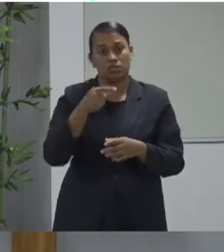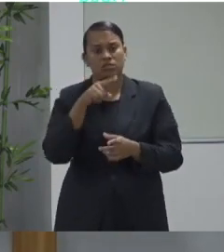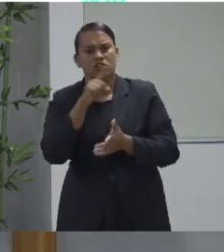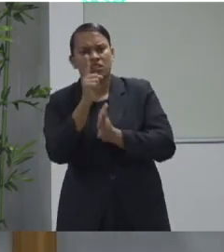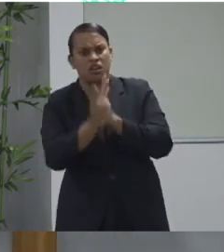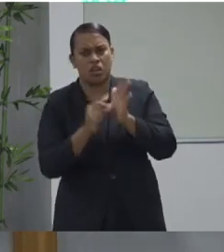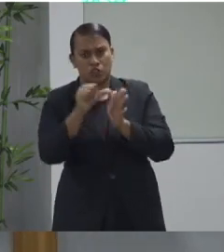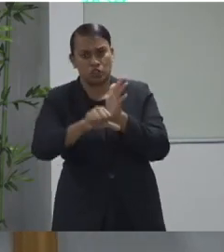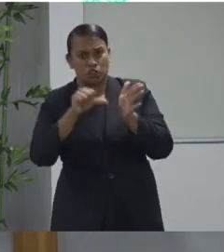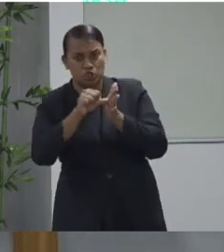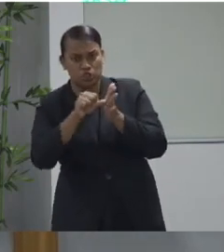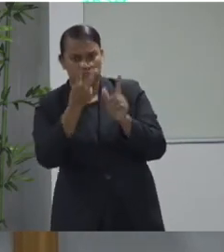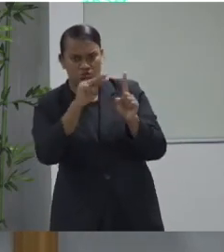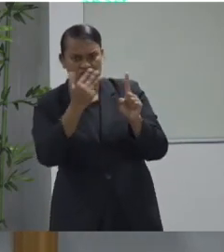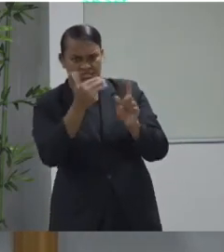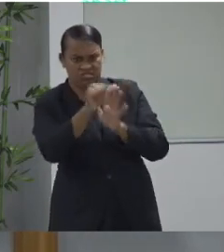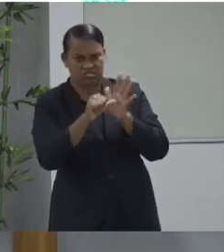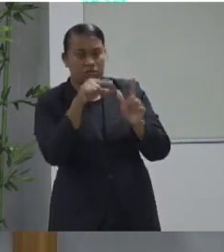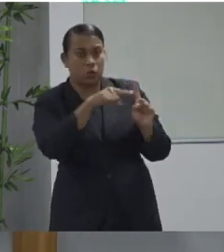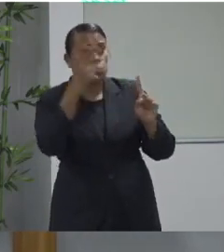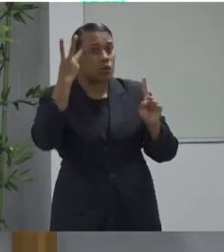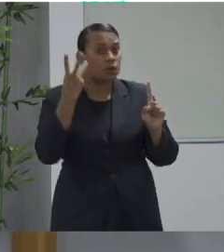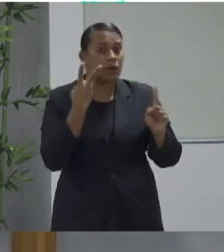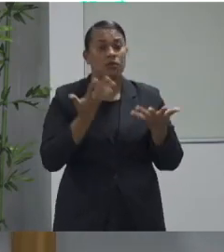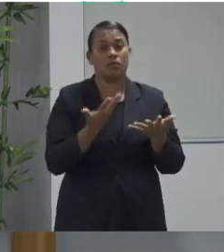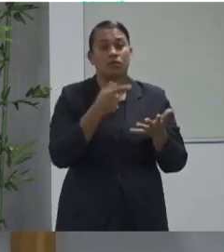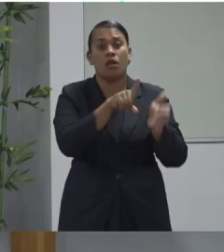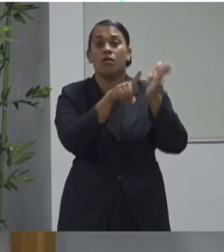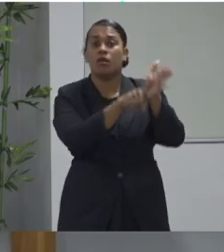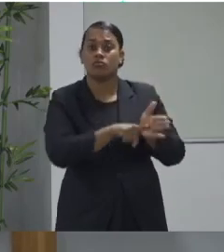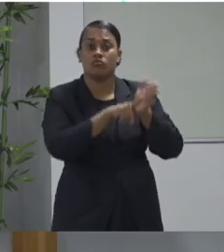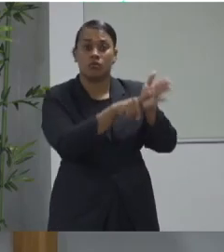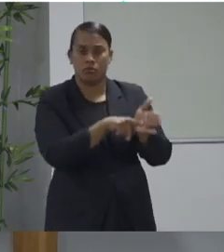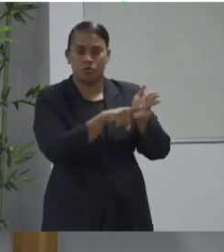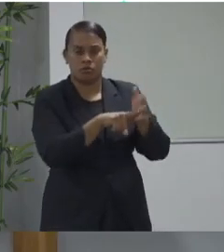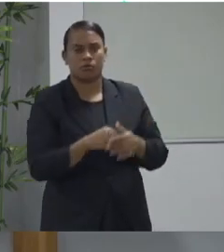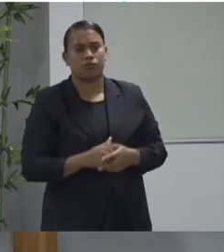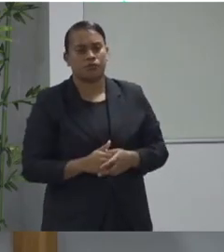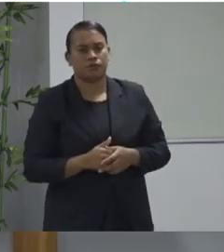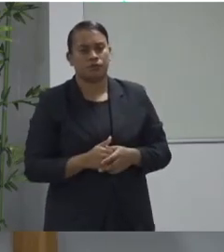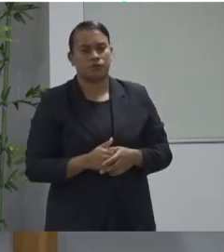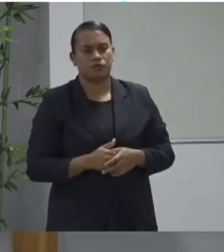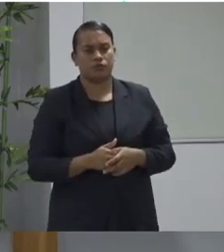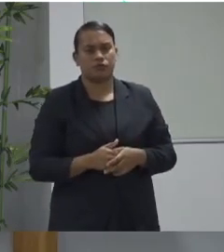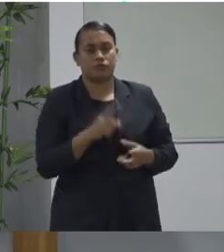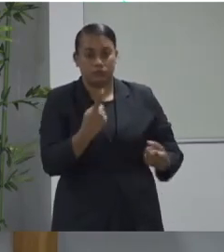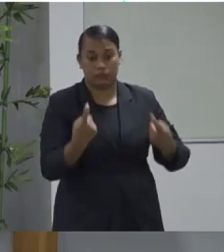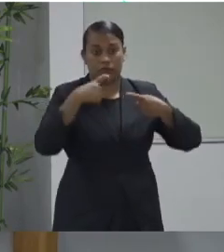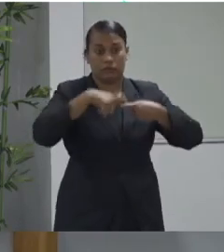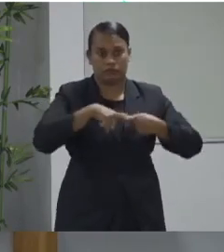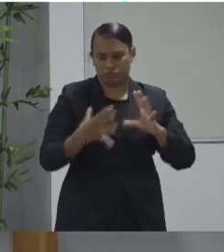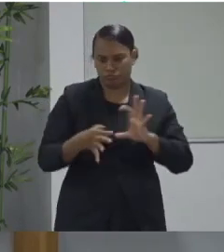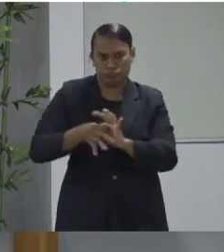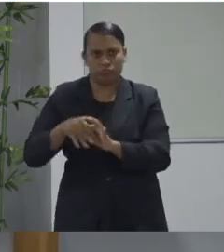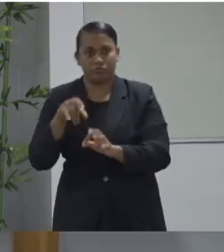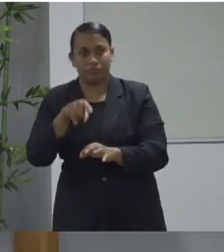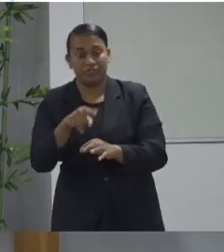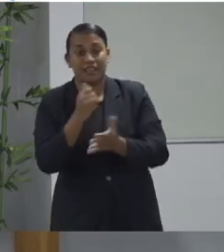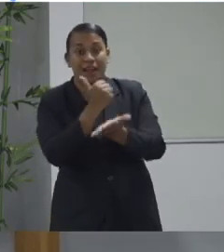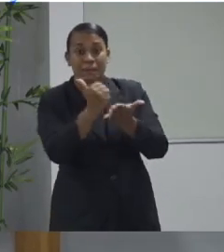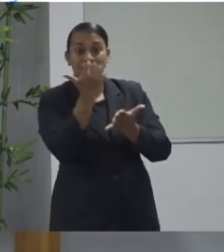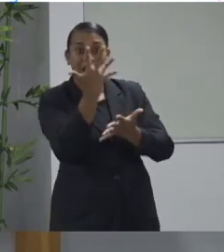female of Natokoanga in Lautoka. She is linked to our case number 5 as a close contact.